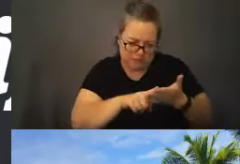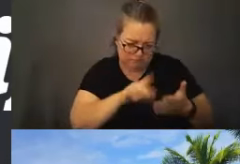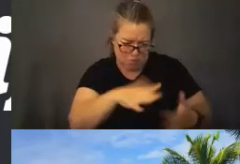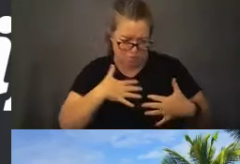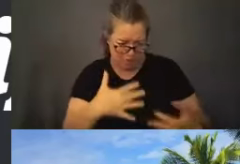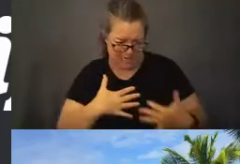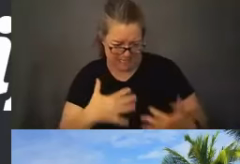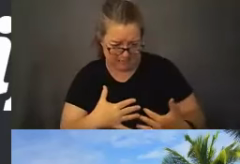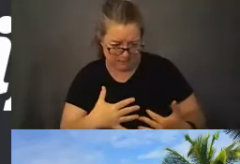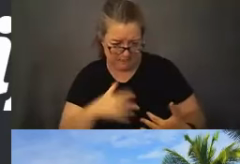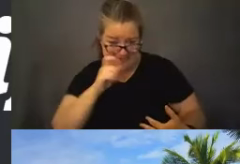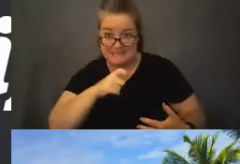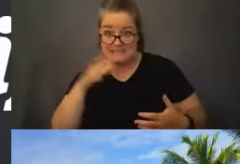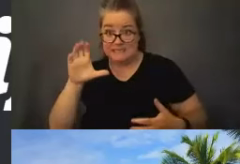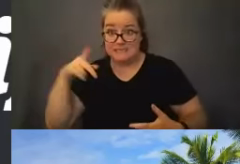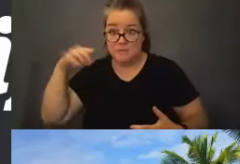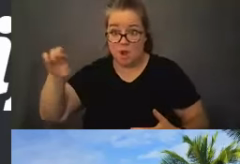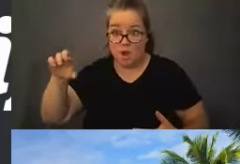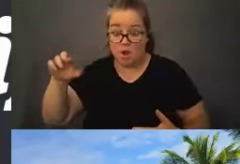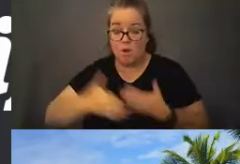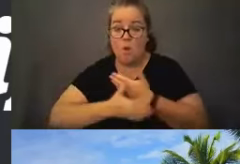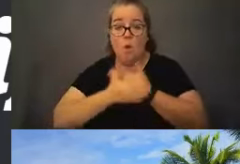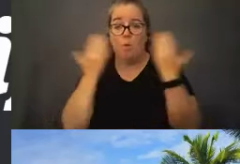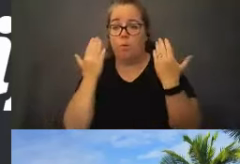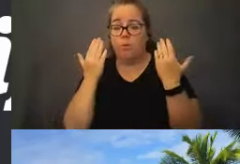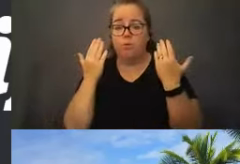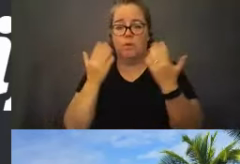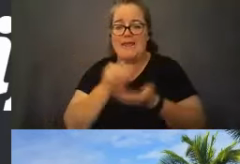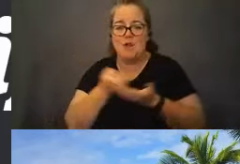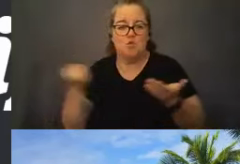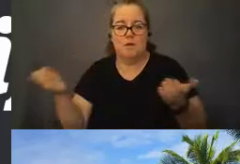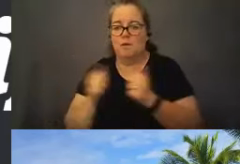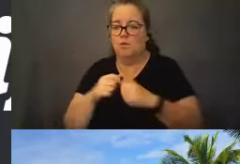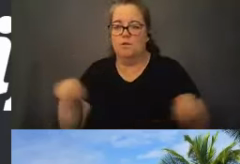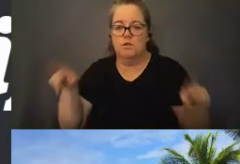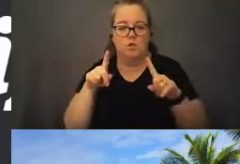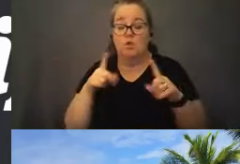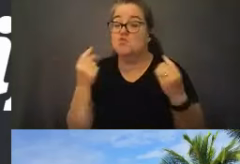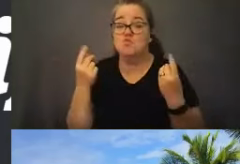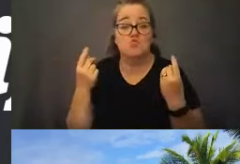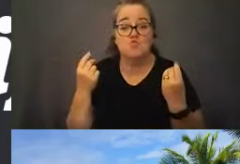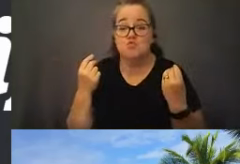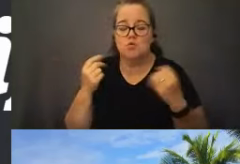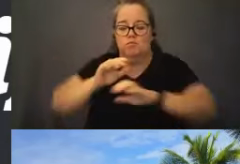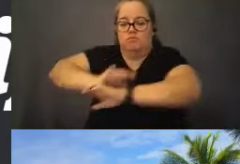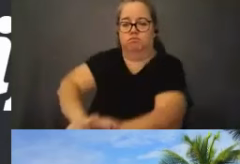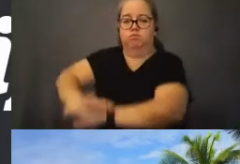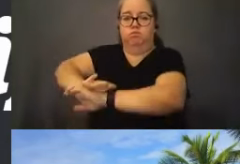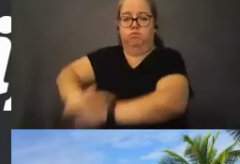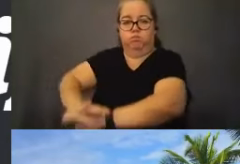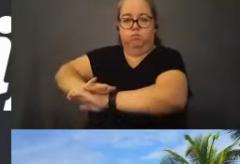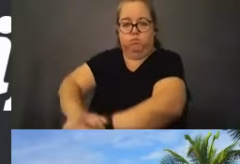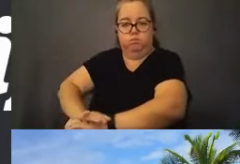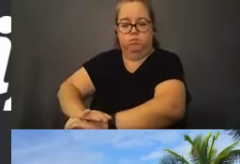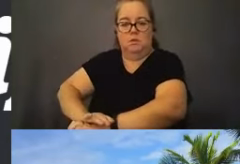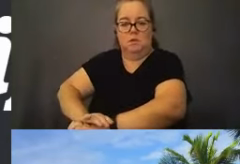they need CPR and you don't have any equipment with you, you just put your hands on their chest, lean on